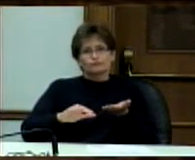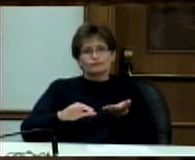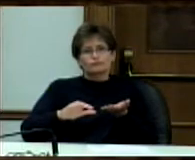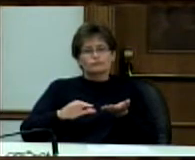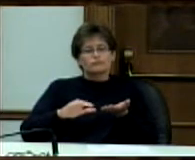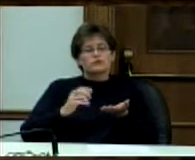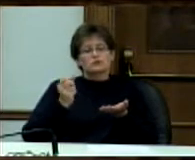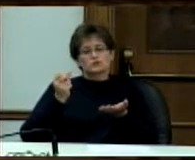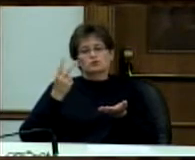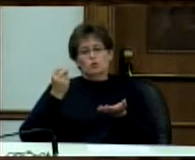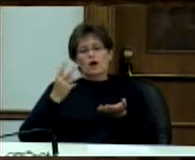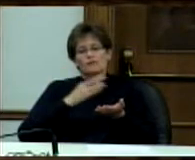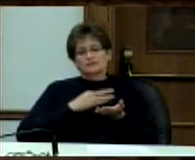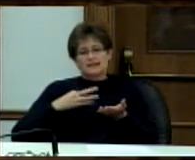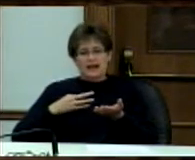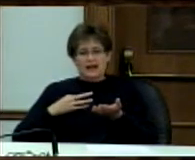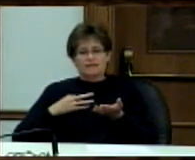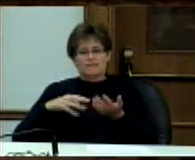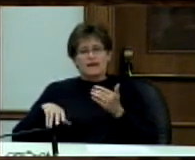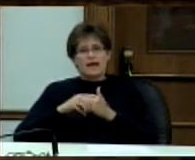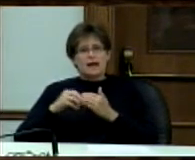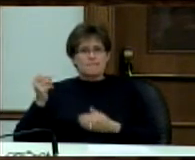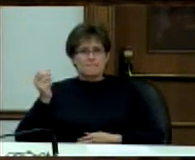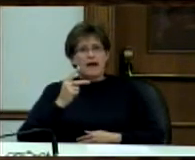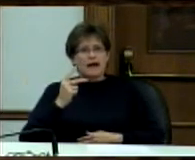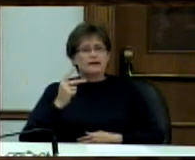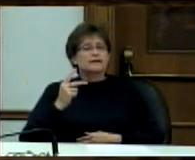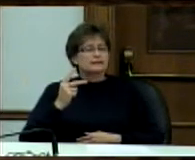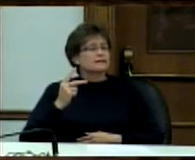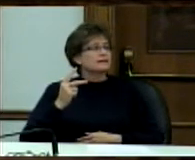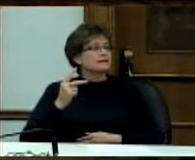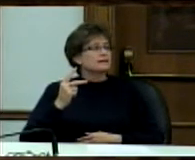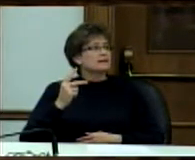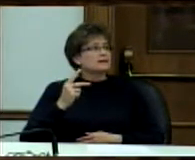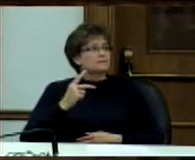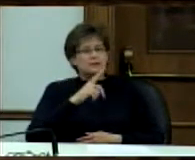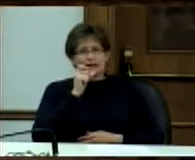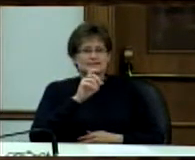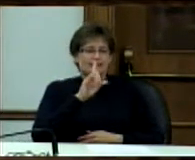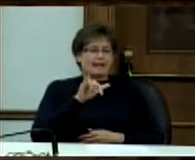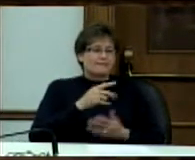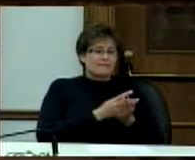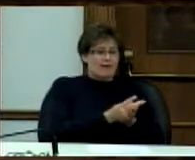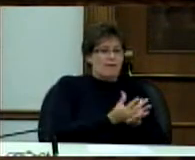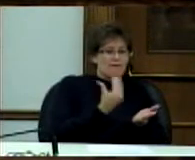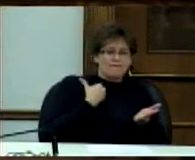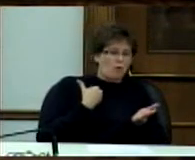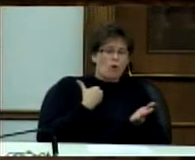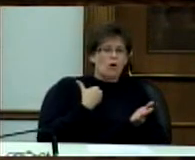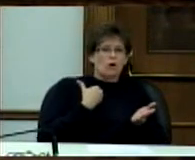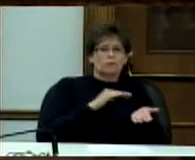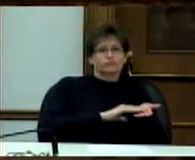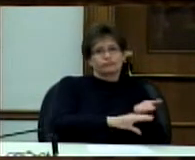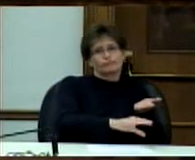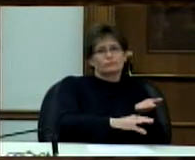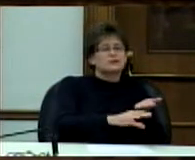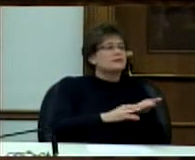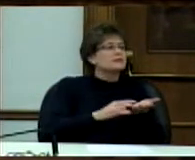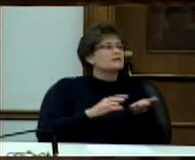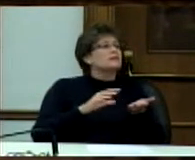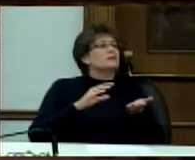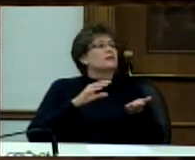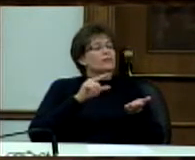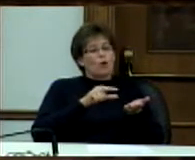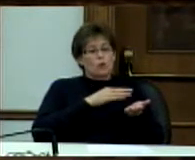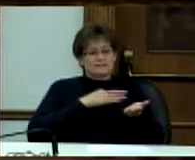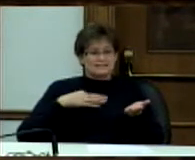reductions and replacing of 12 staff who are currently reduced this year due to the failure of the levy and the need to balance the budget for